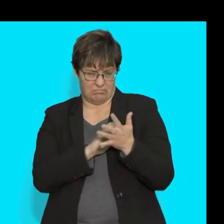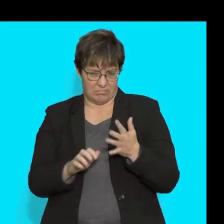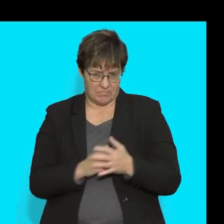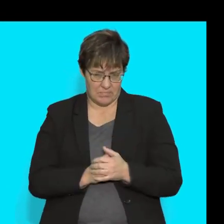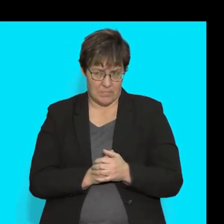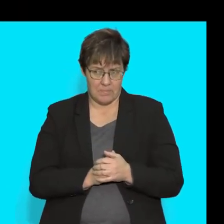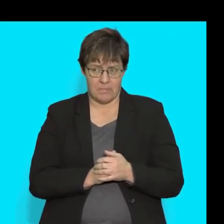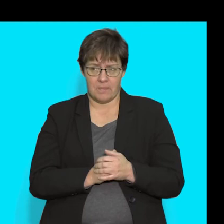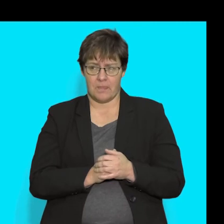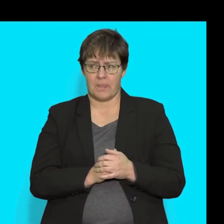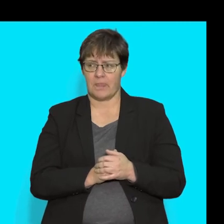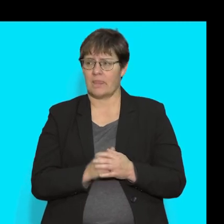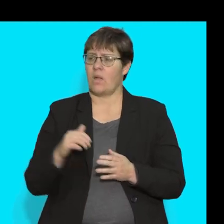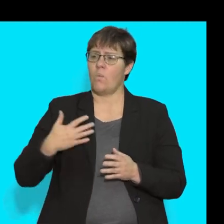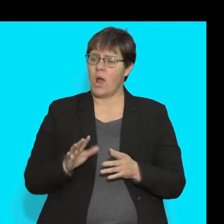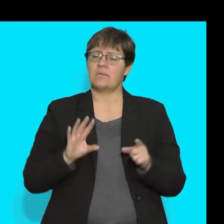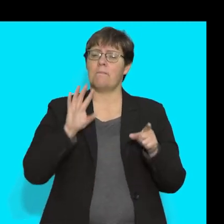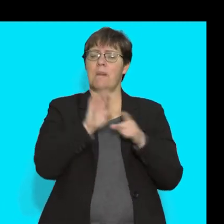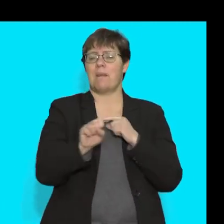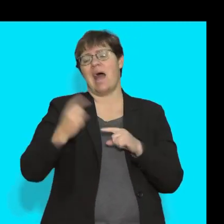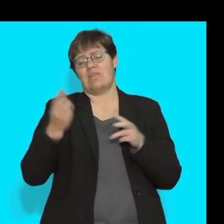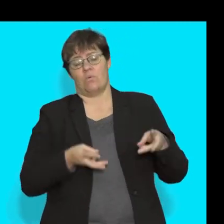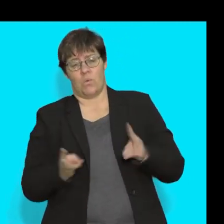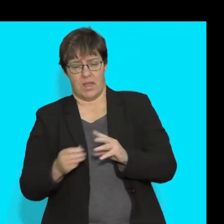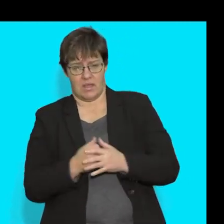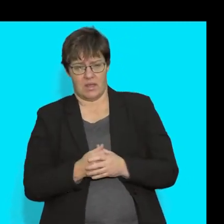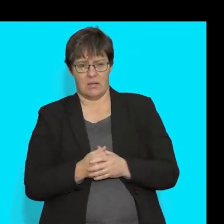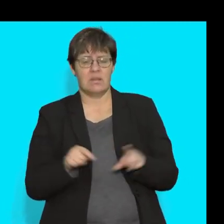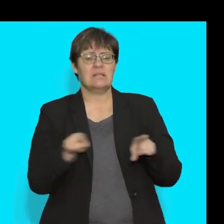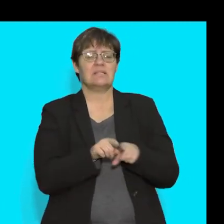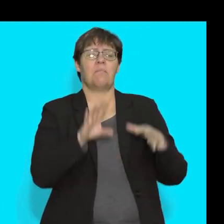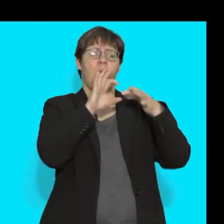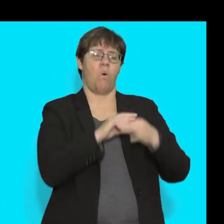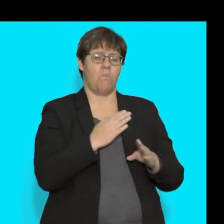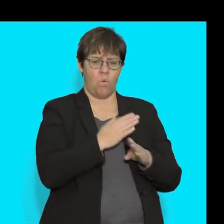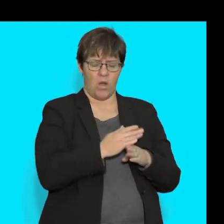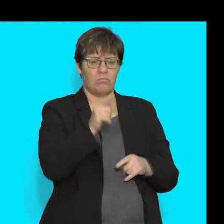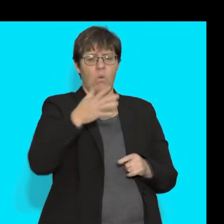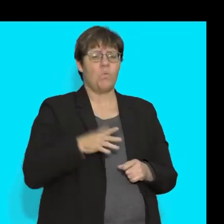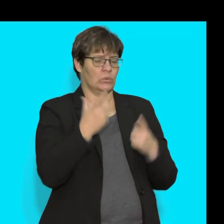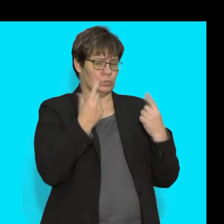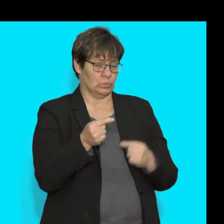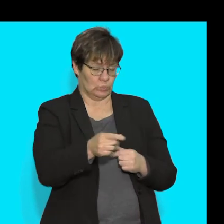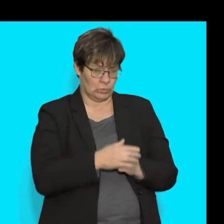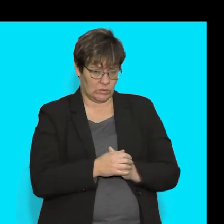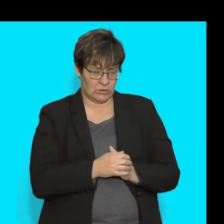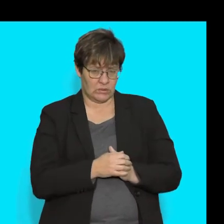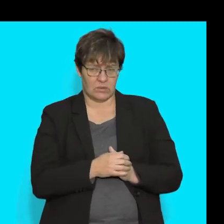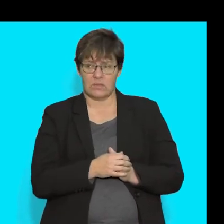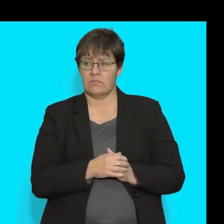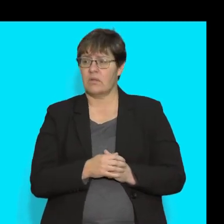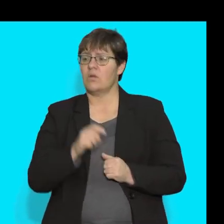bit messy. Now I want you to find another way. So this will be like your homework that I want you to do,